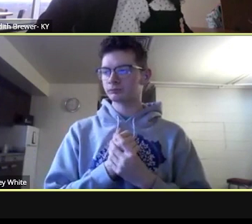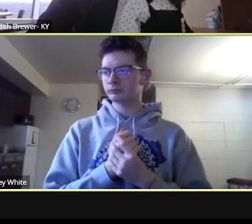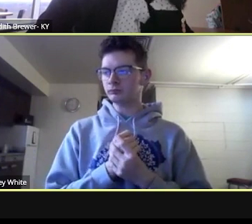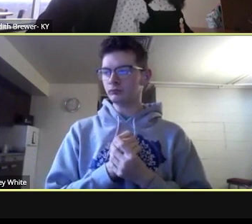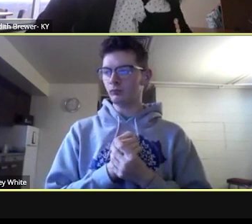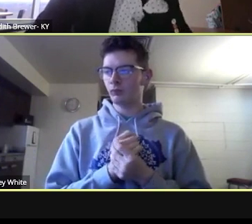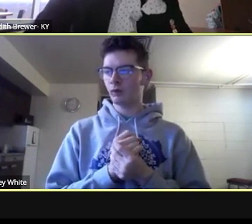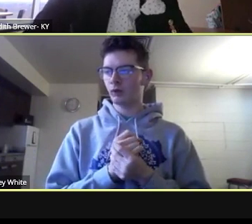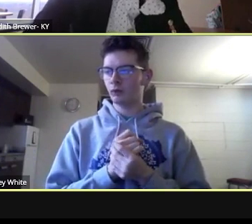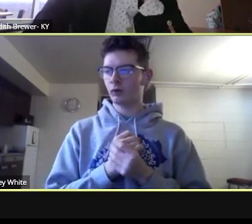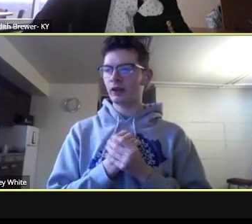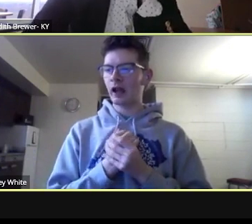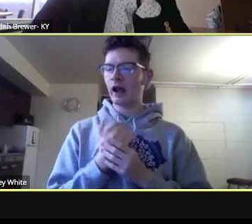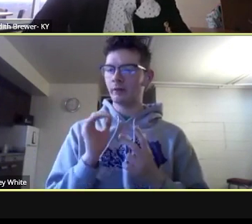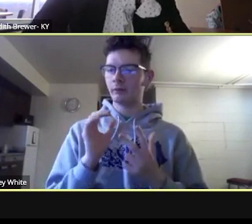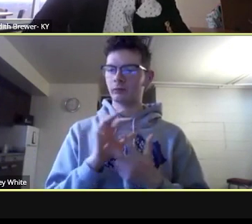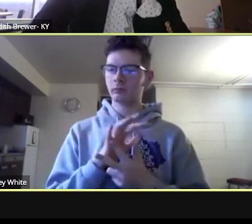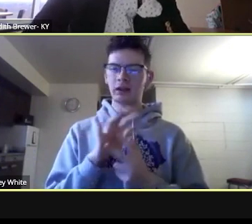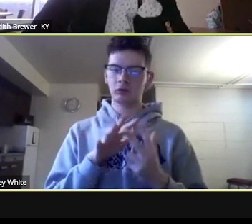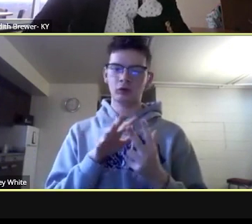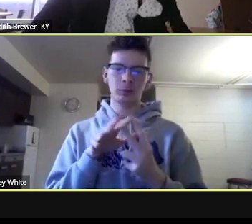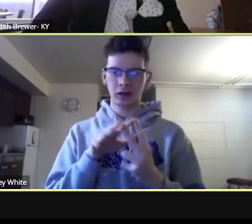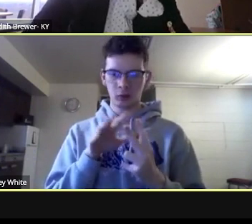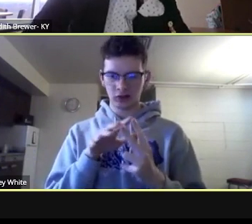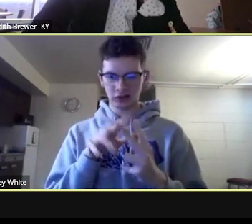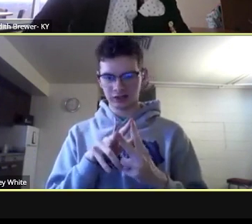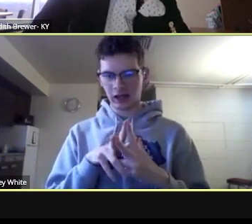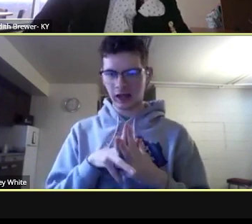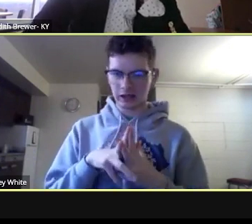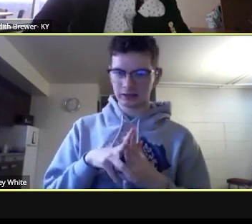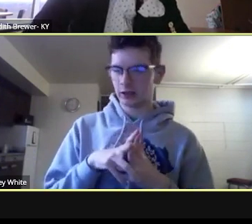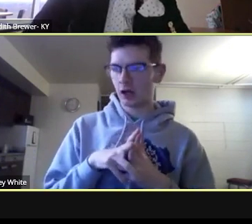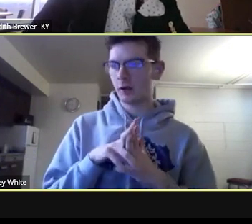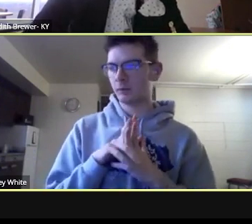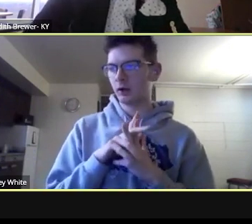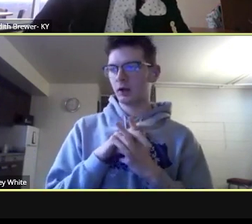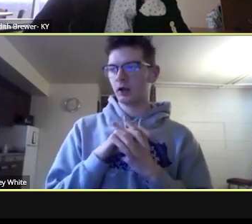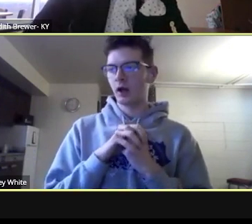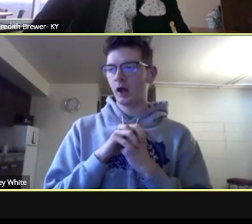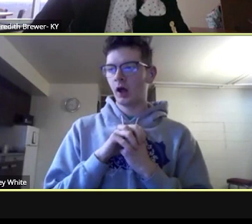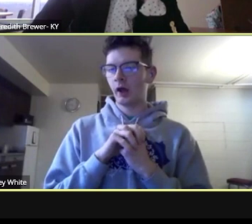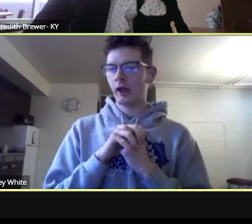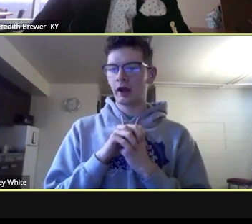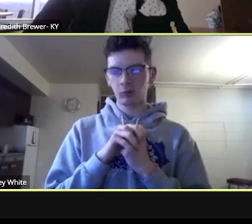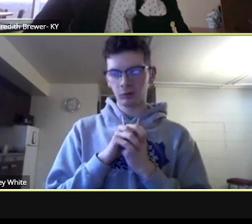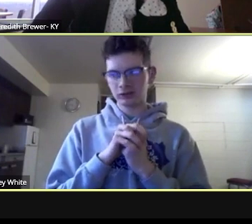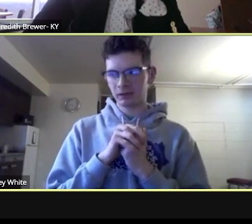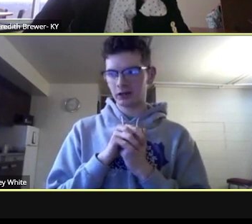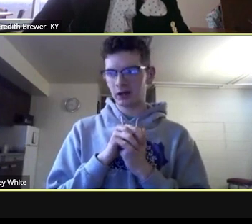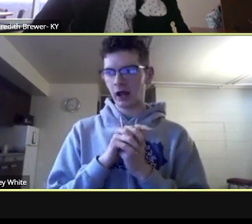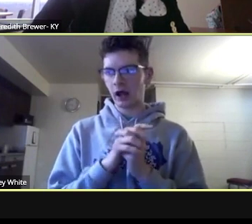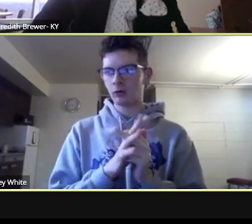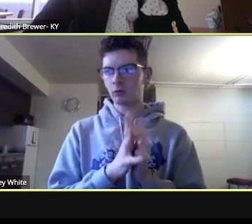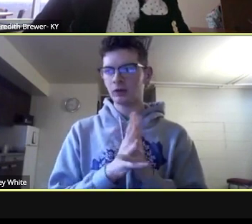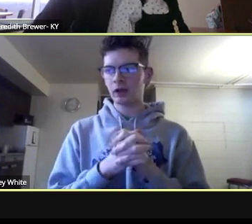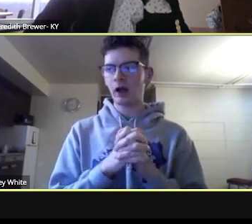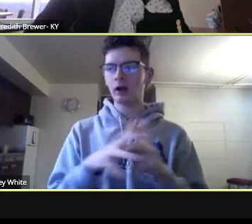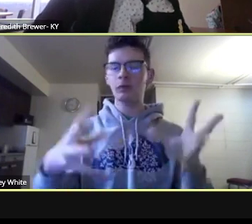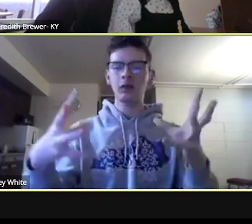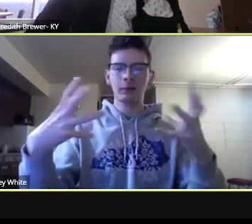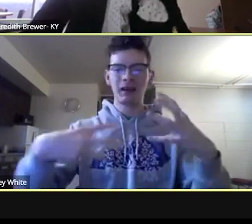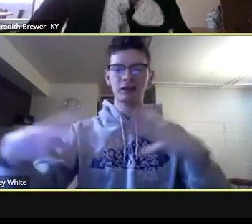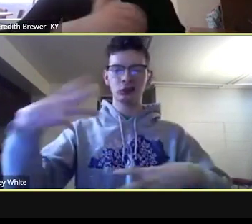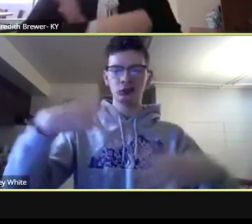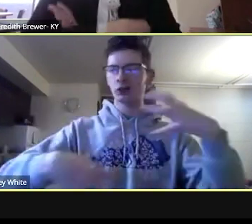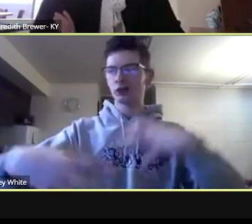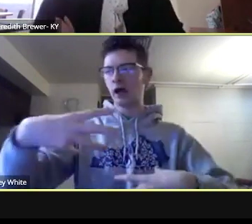So really I have three main questions to ask. In everyone's opinion, how can